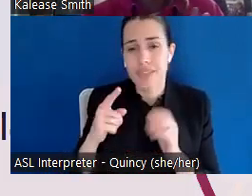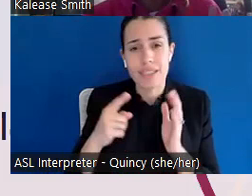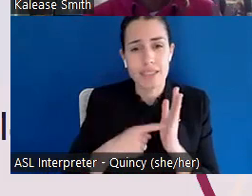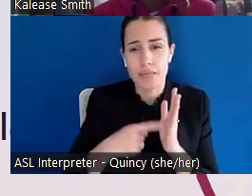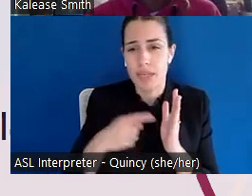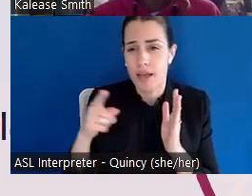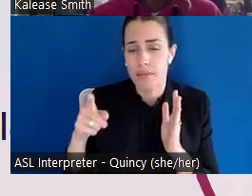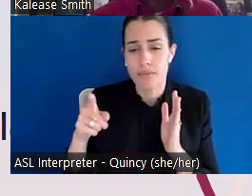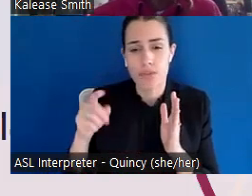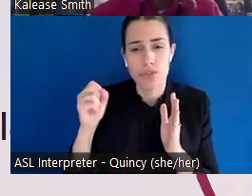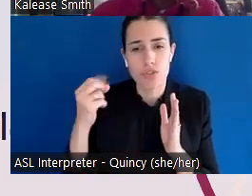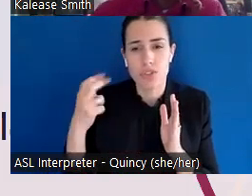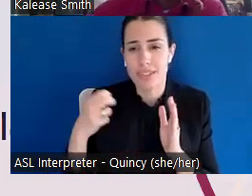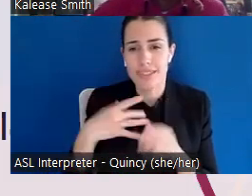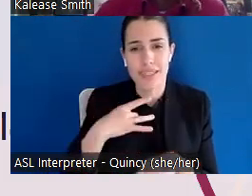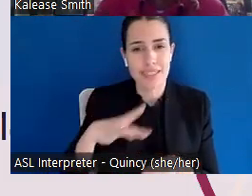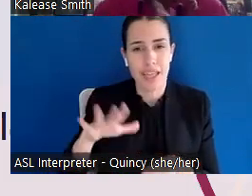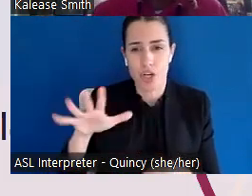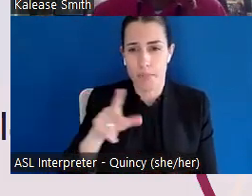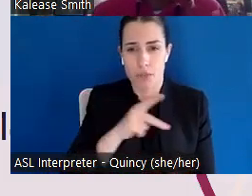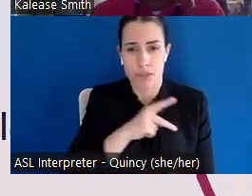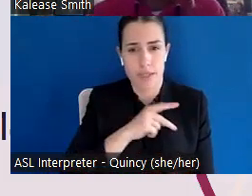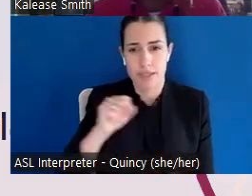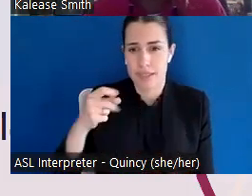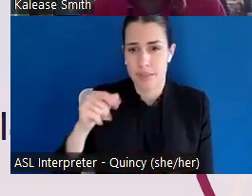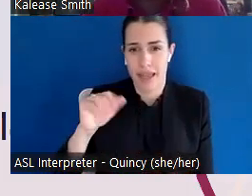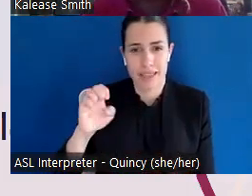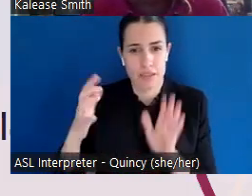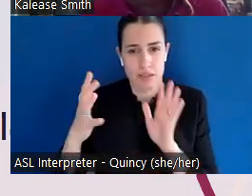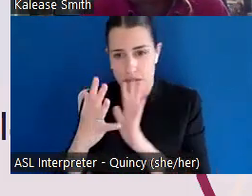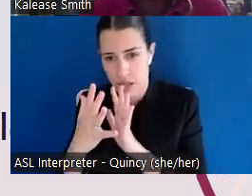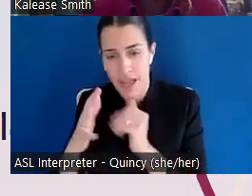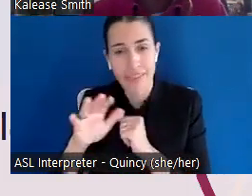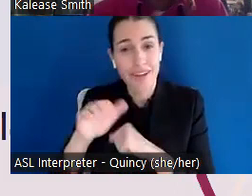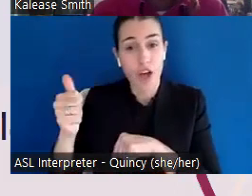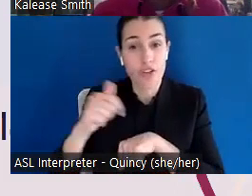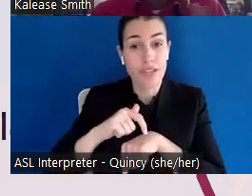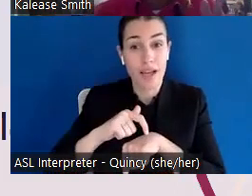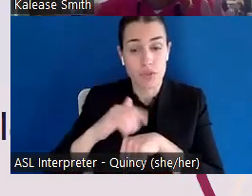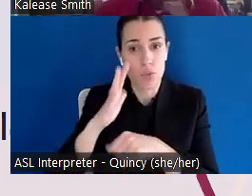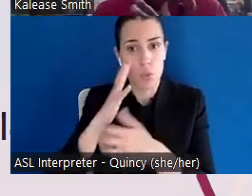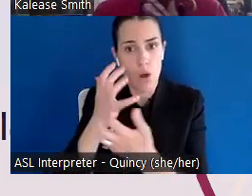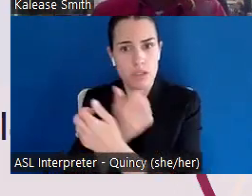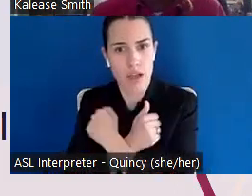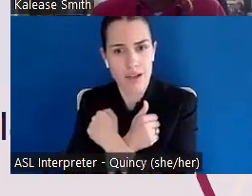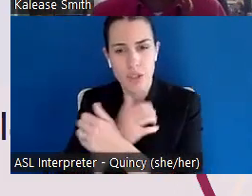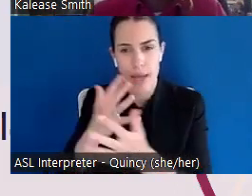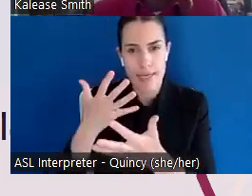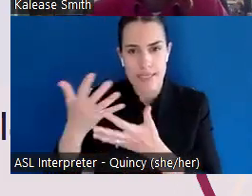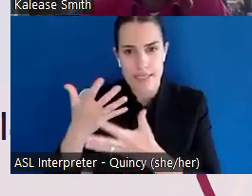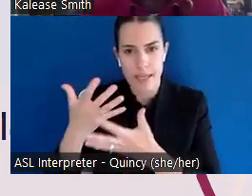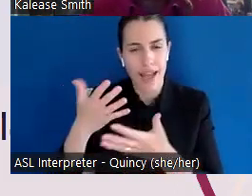sometimes she doesn't like her personal space invaded, and then other times she's trying to hug you, so you never know what you're going to